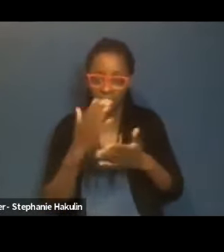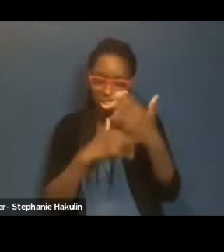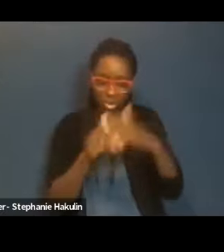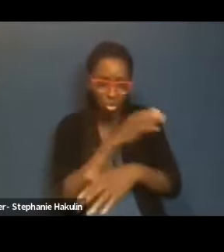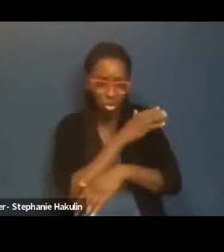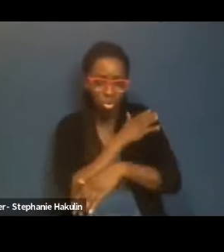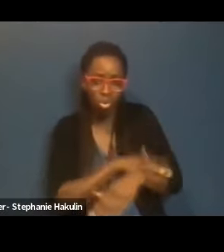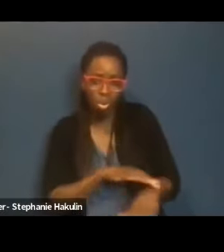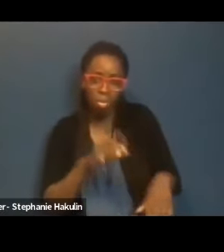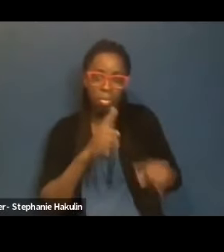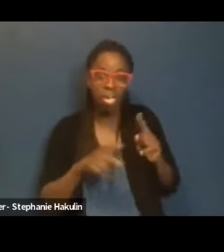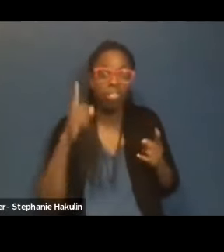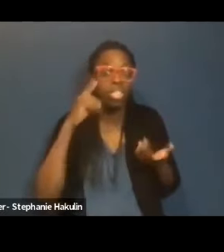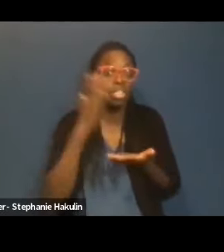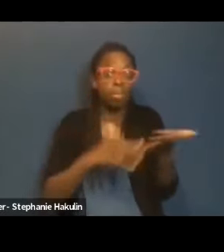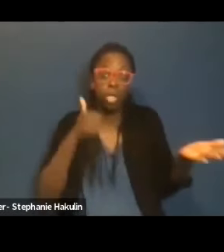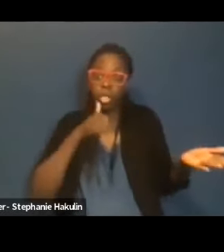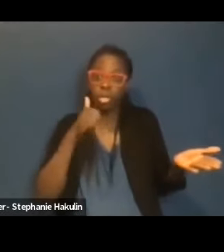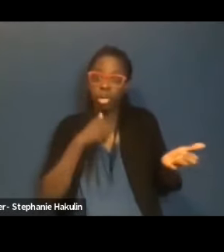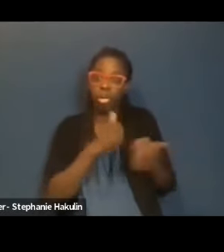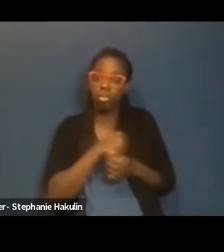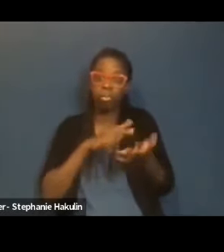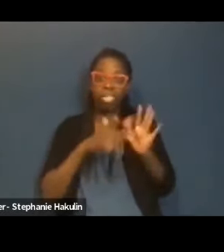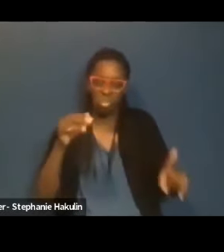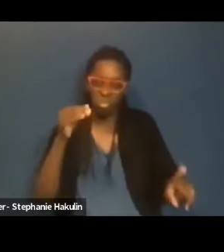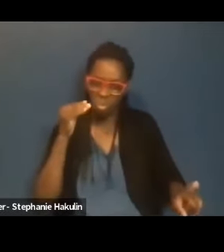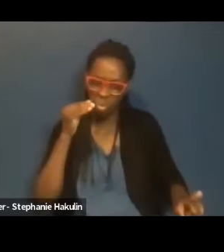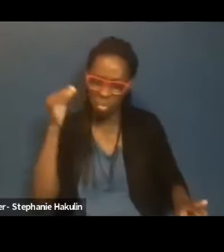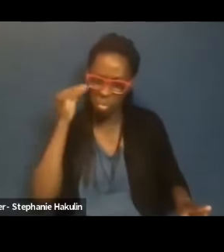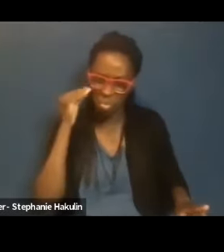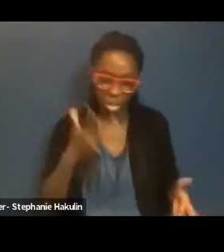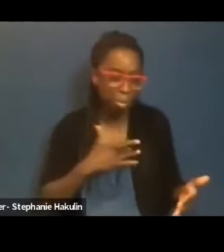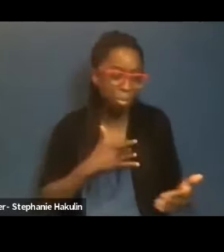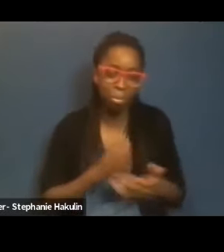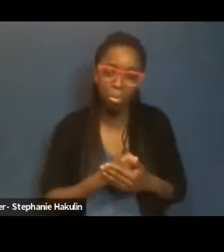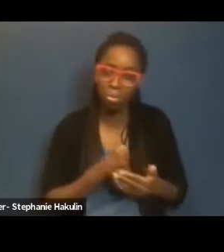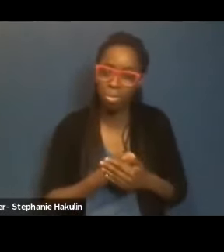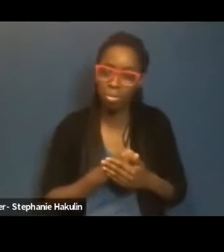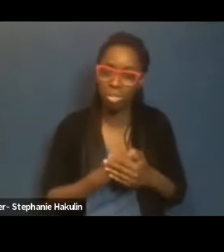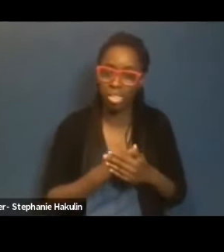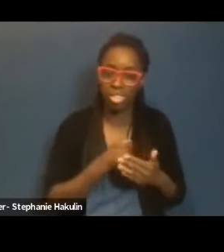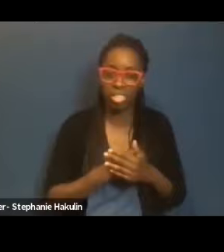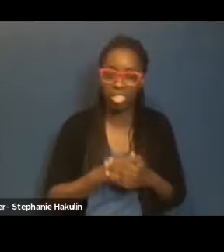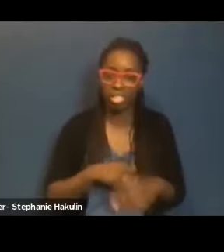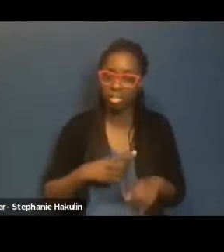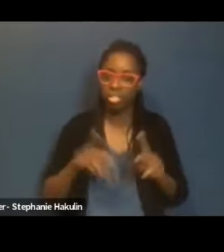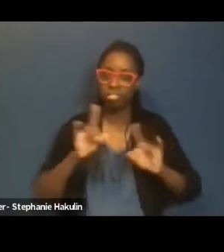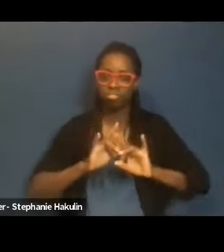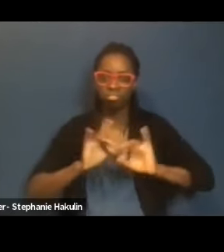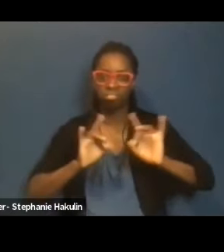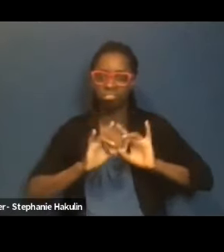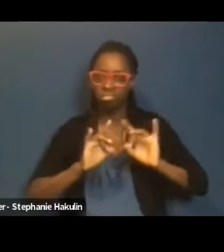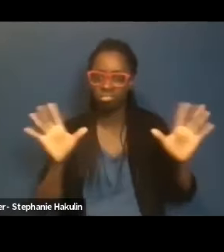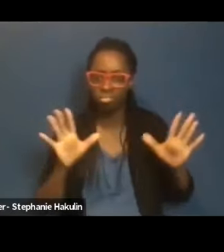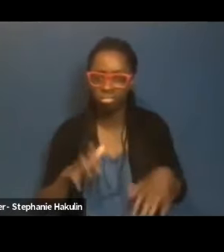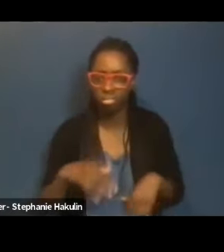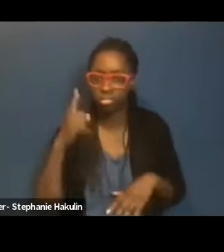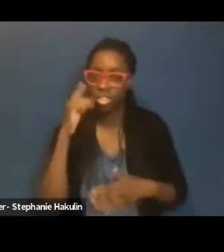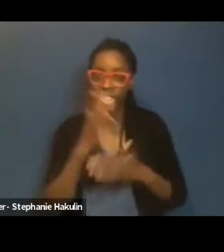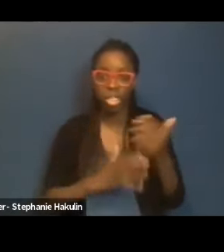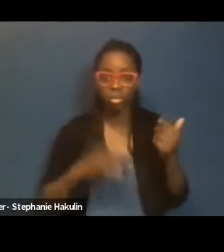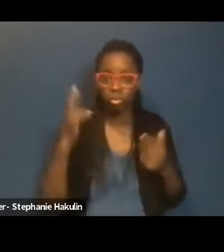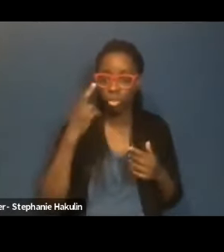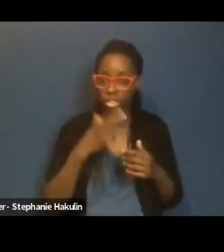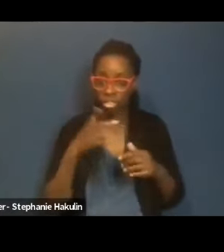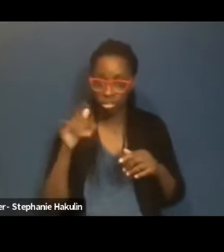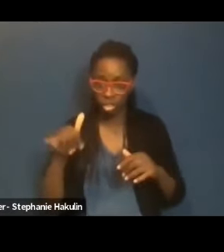home, a heart beating and wait to save her from a heartless world. For some girls, love is paradise, heaven away from hell.